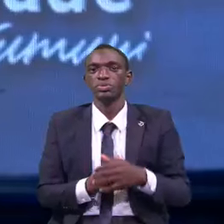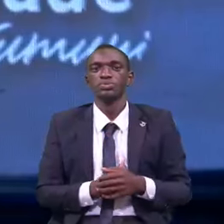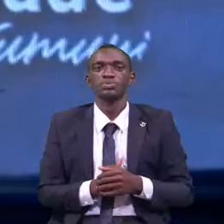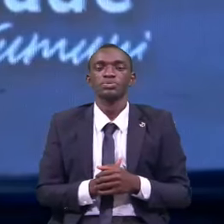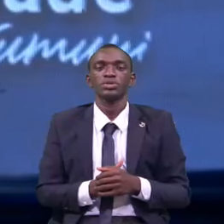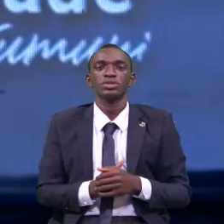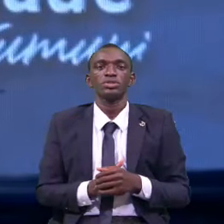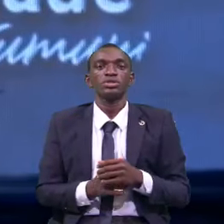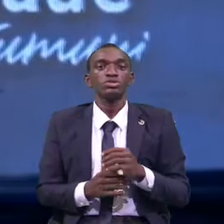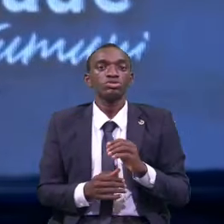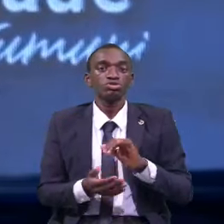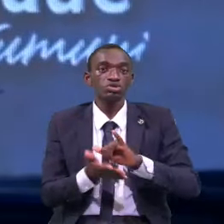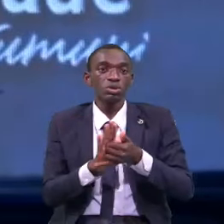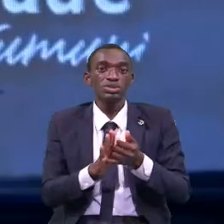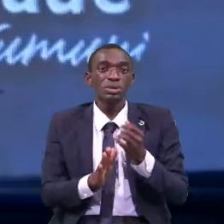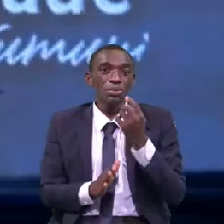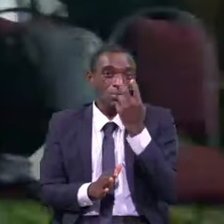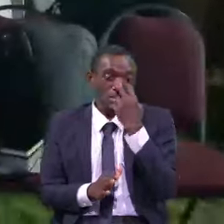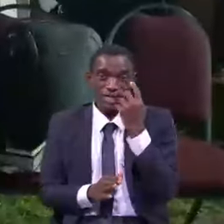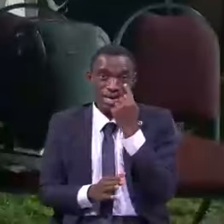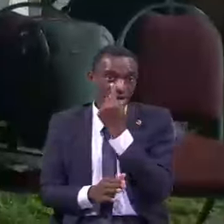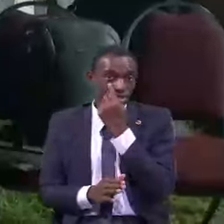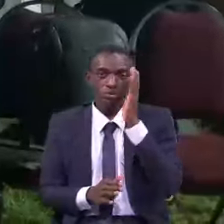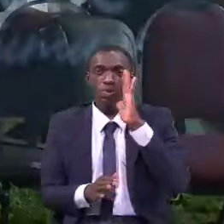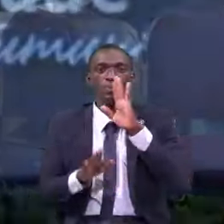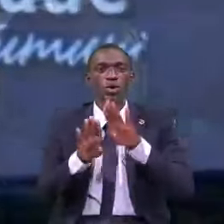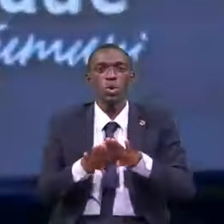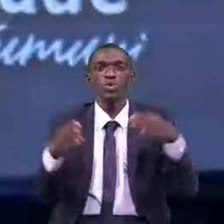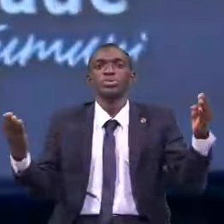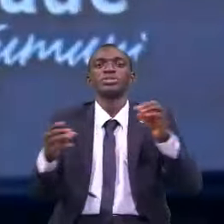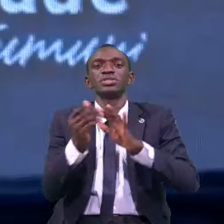Those blind eyes will be opened.